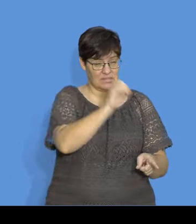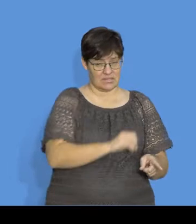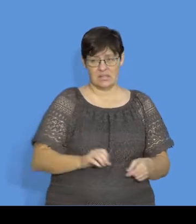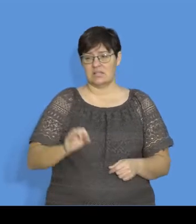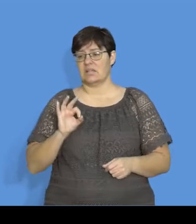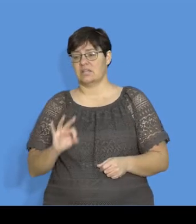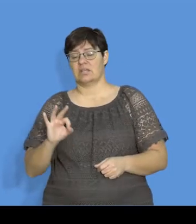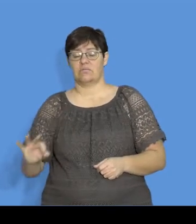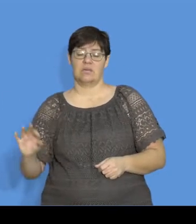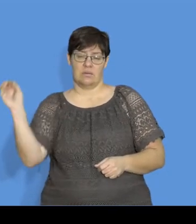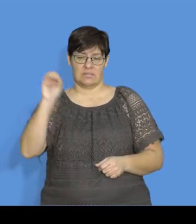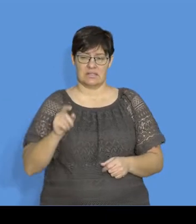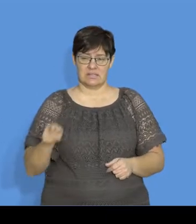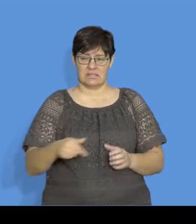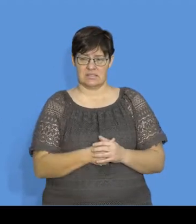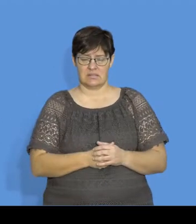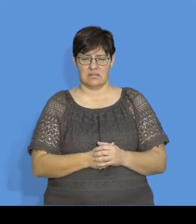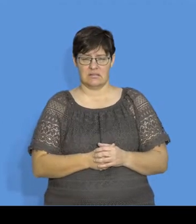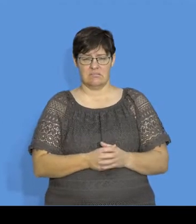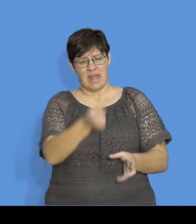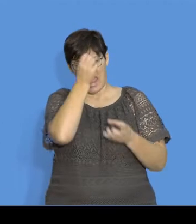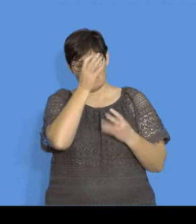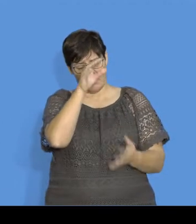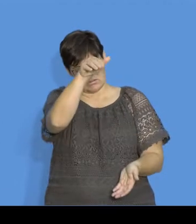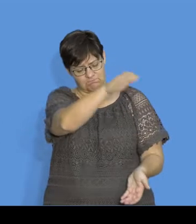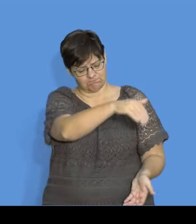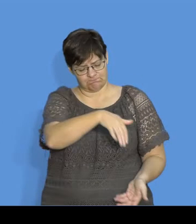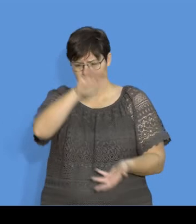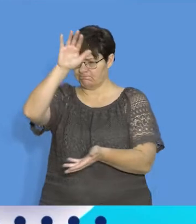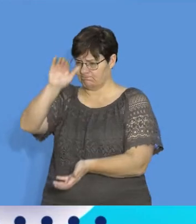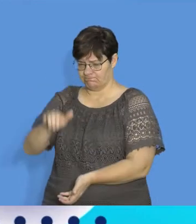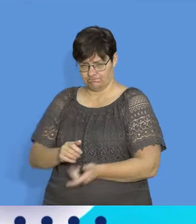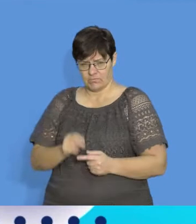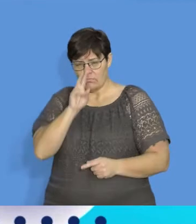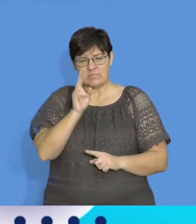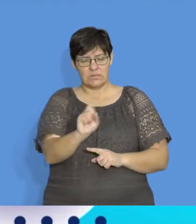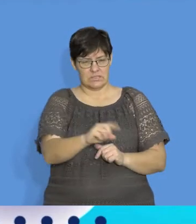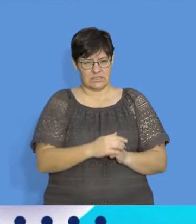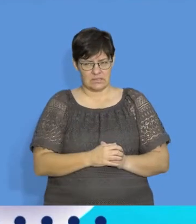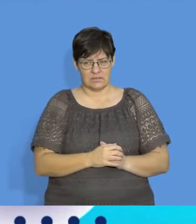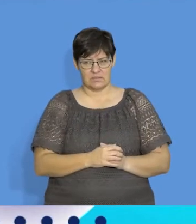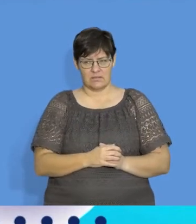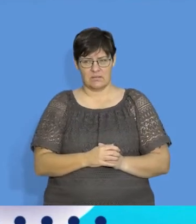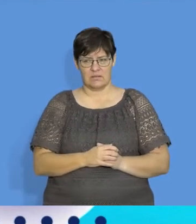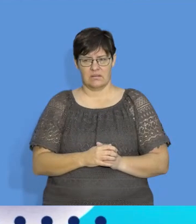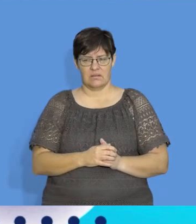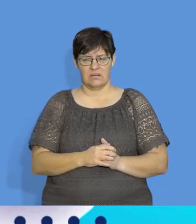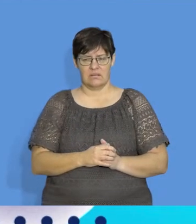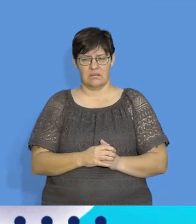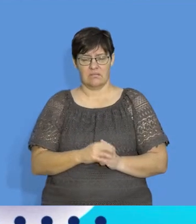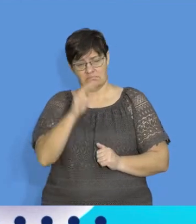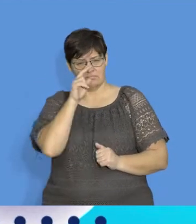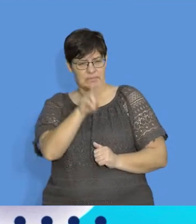45%, which is 33% for physical science. By looking at this data, what do you see?